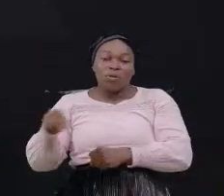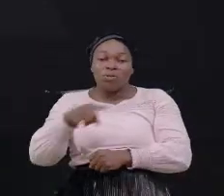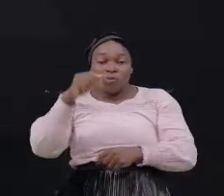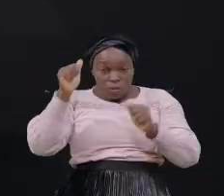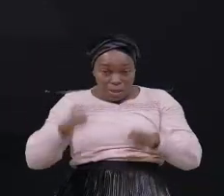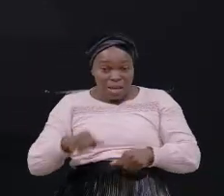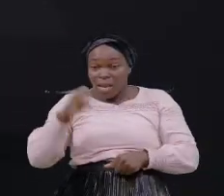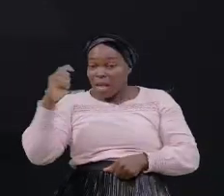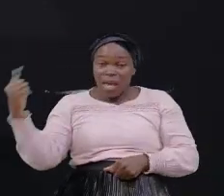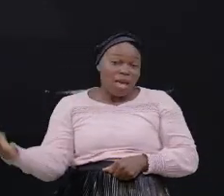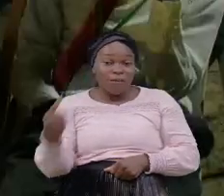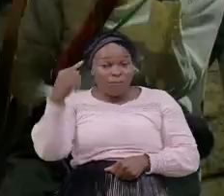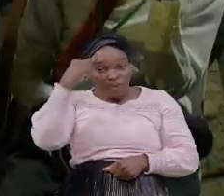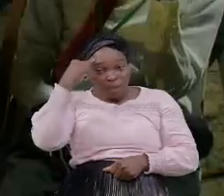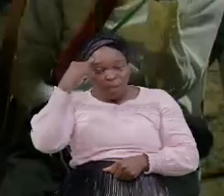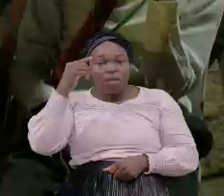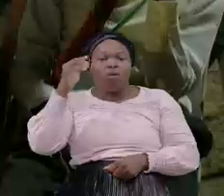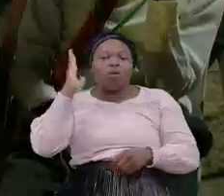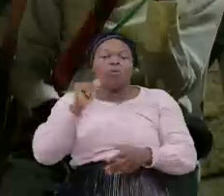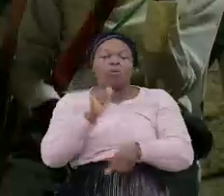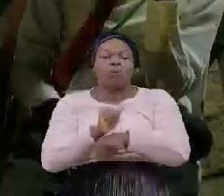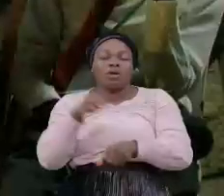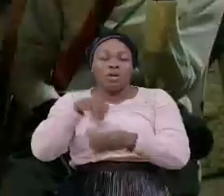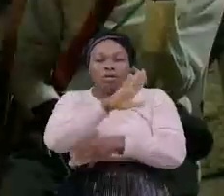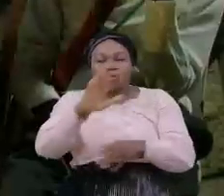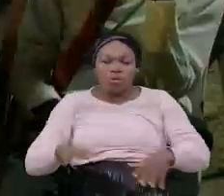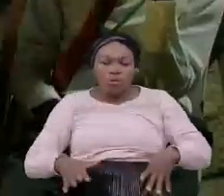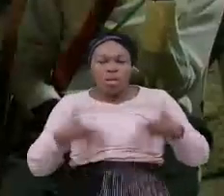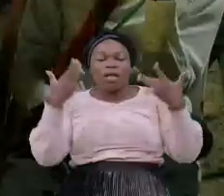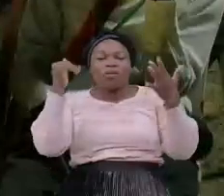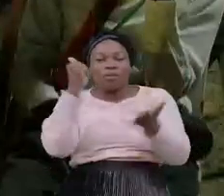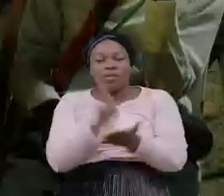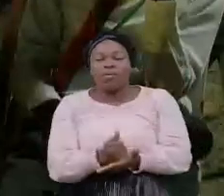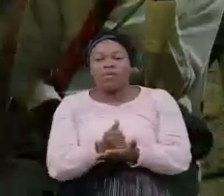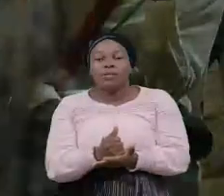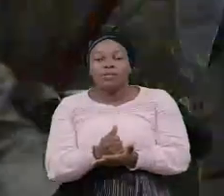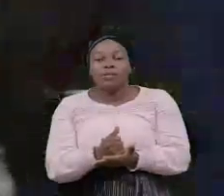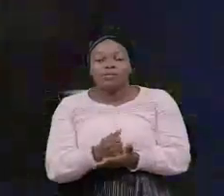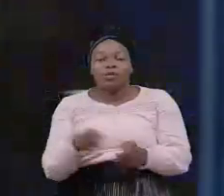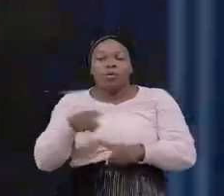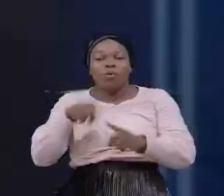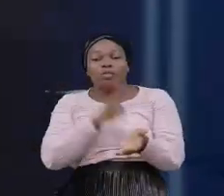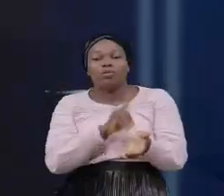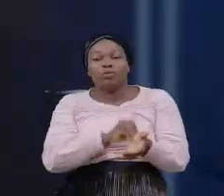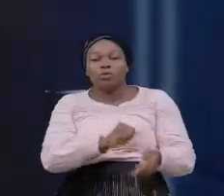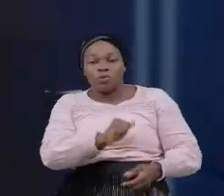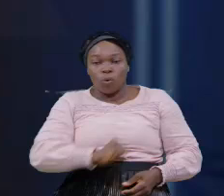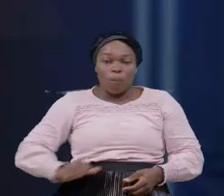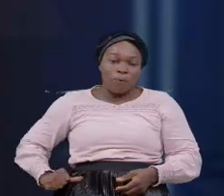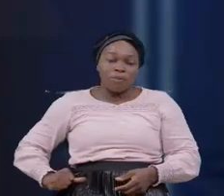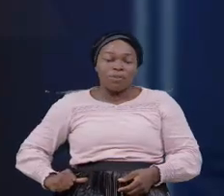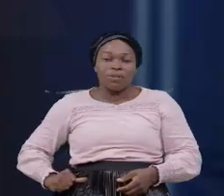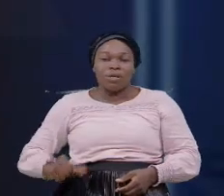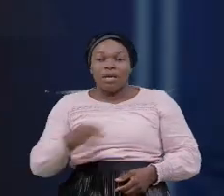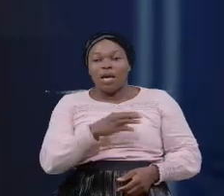to operate in your life. Amen. You know, when the doctor prays, they say, lie down. You don't say, no, I stand